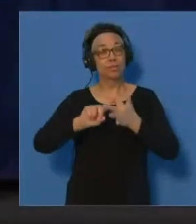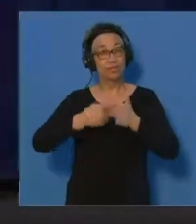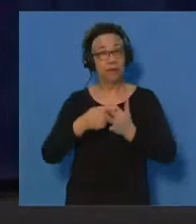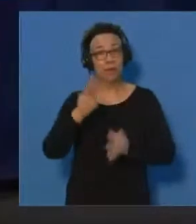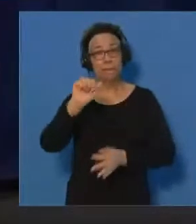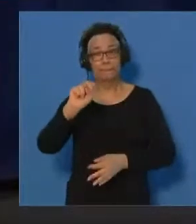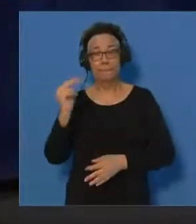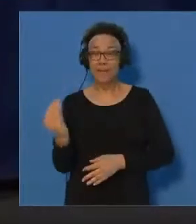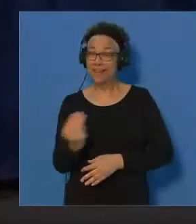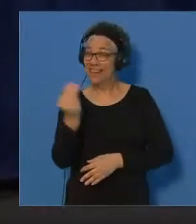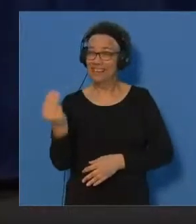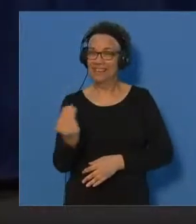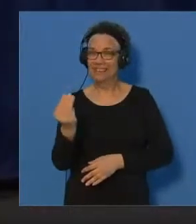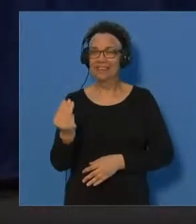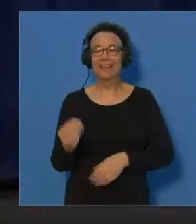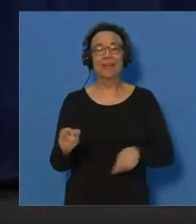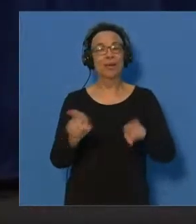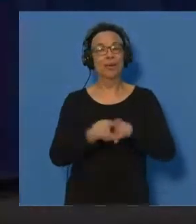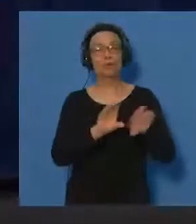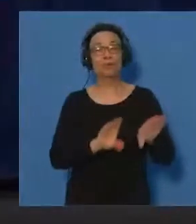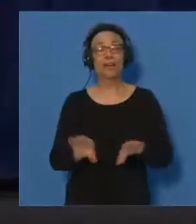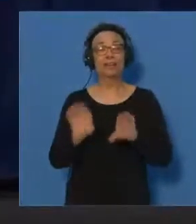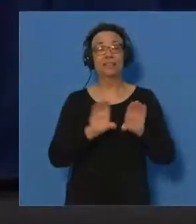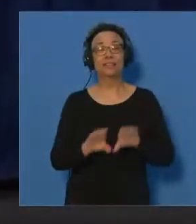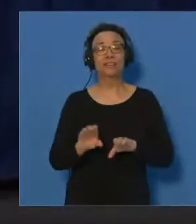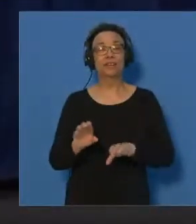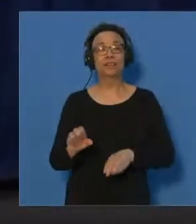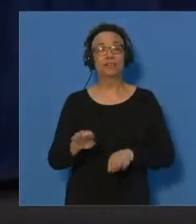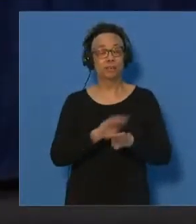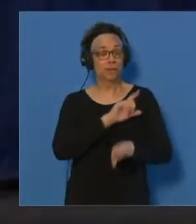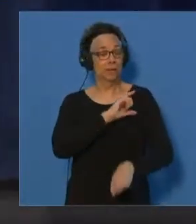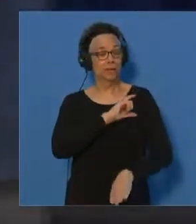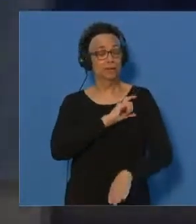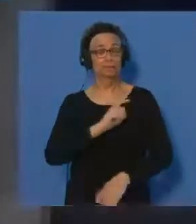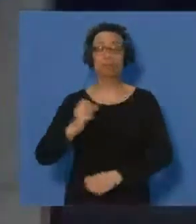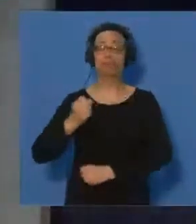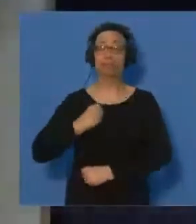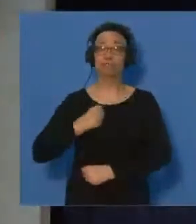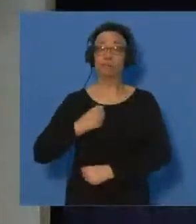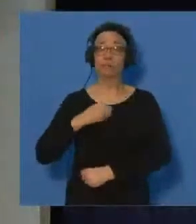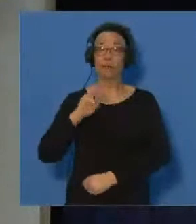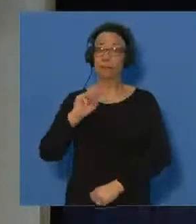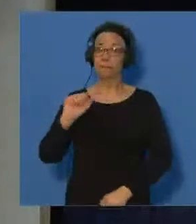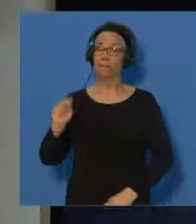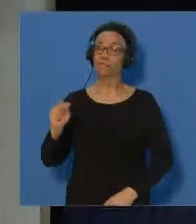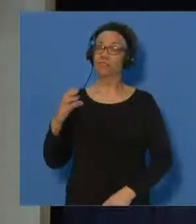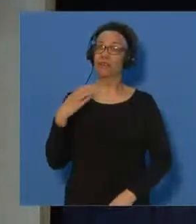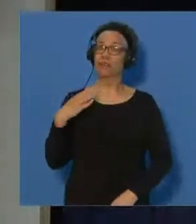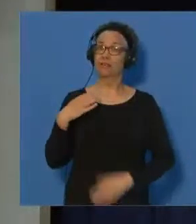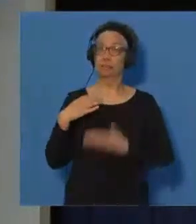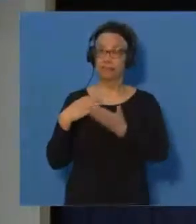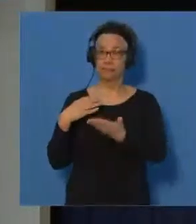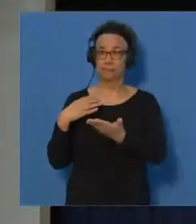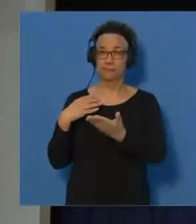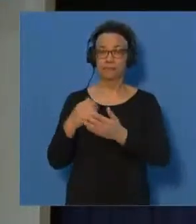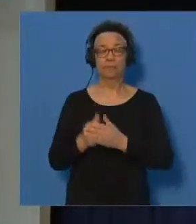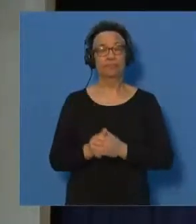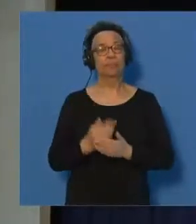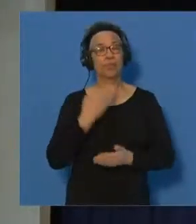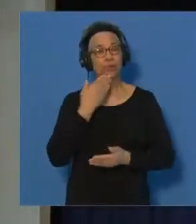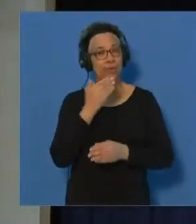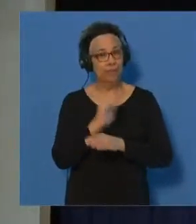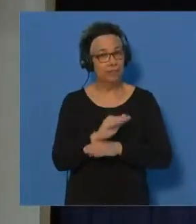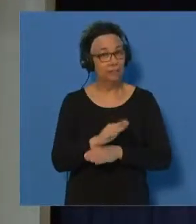and on the activities of the Bermuda Police Service and the Bermuda Regiment. Minister Keynes. Good evening to our listening